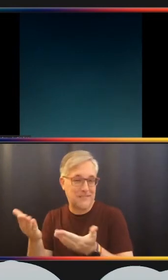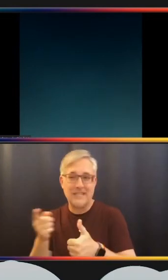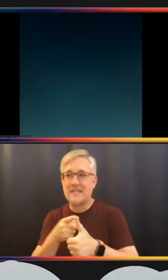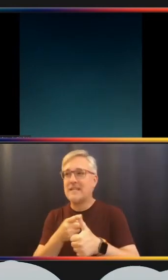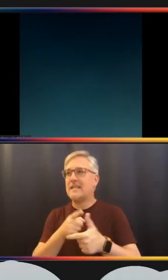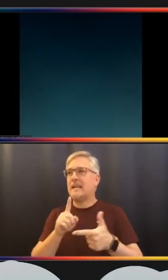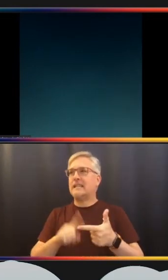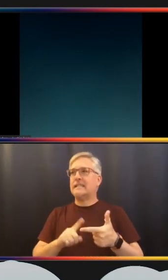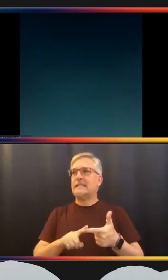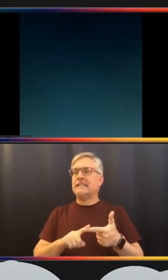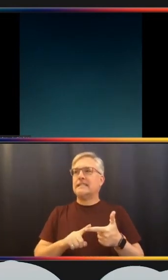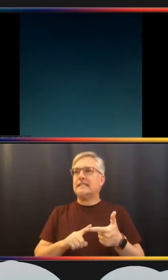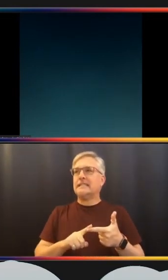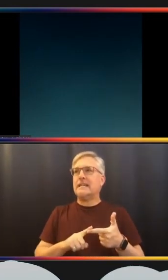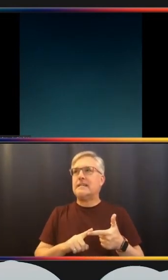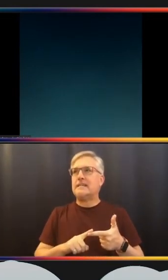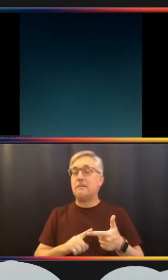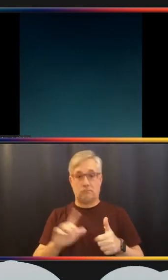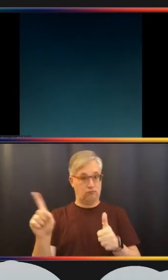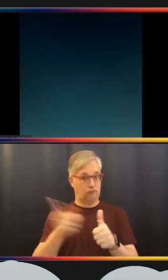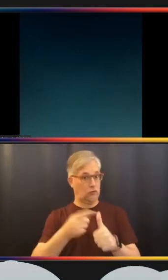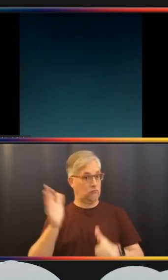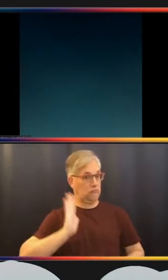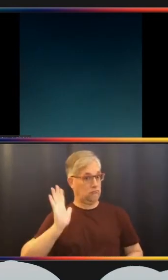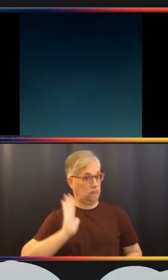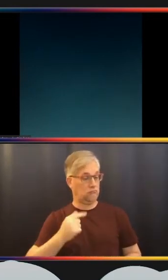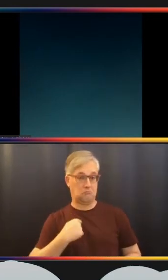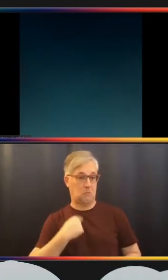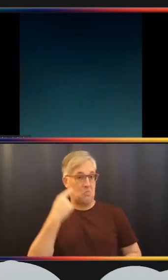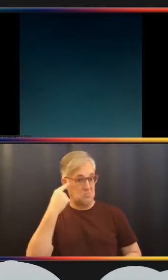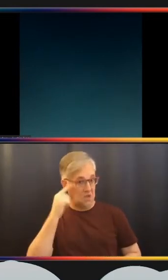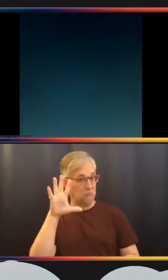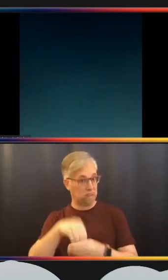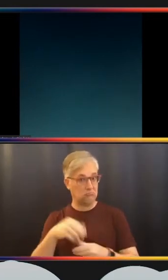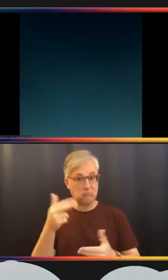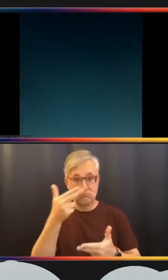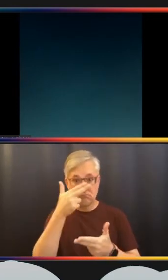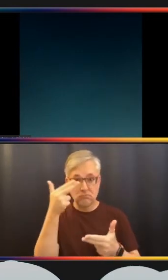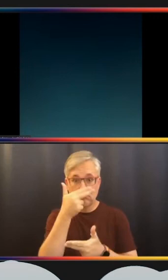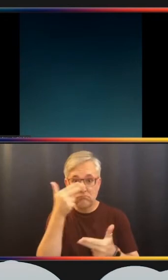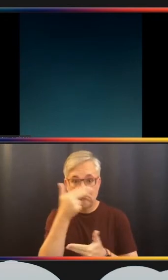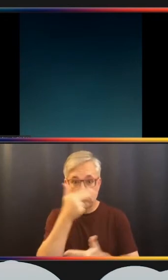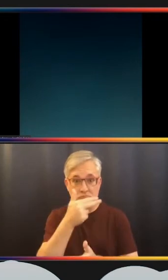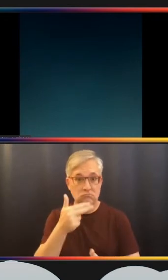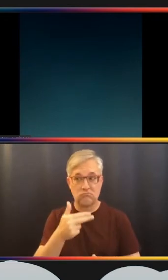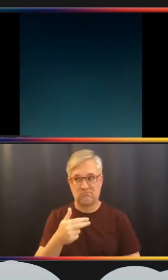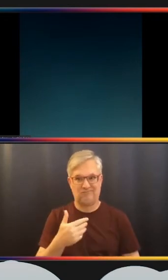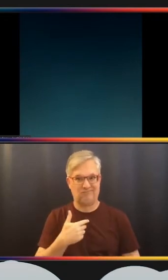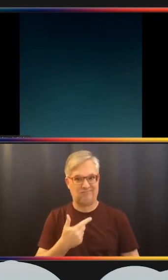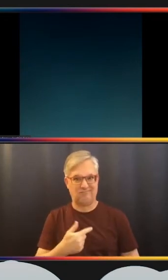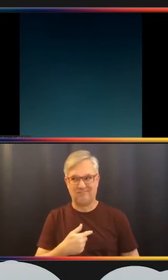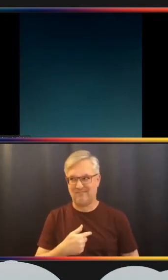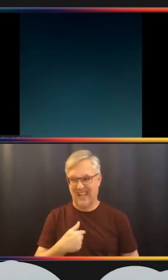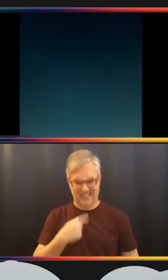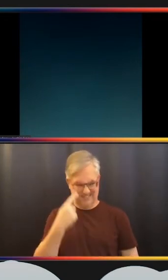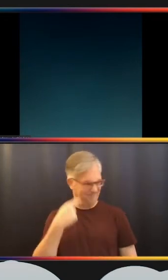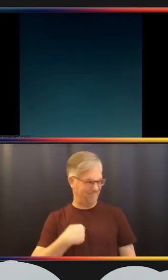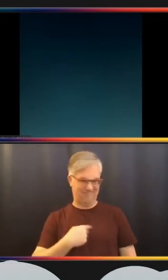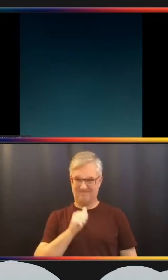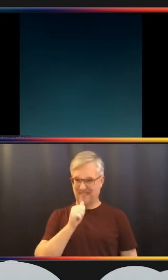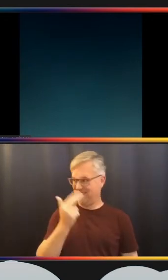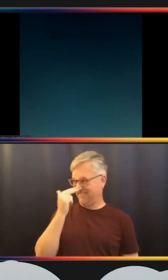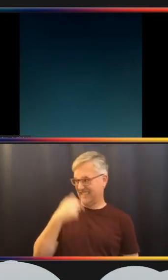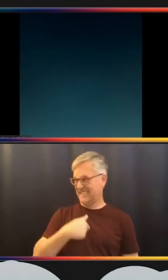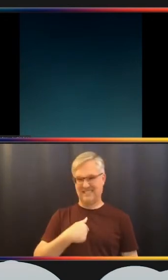I originally did not think that I would ever do comedy, and I didn't think I was funny at all. So it was a